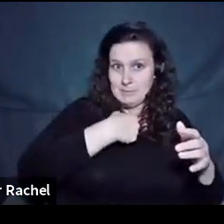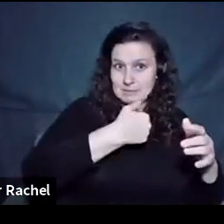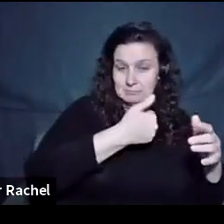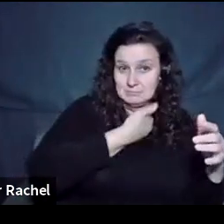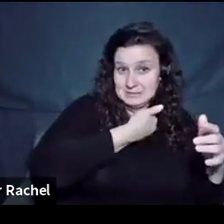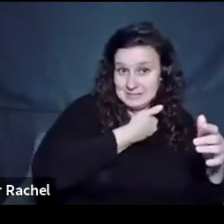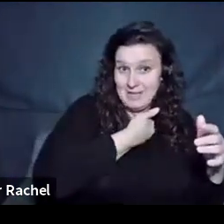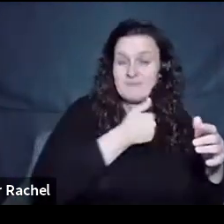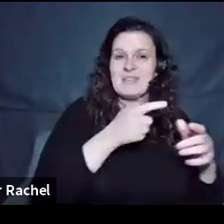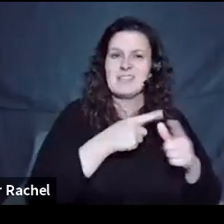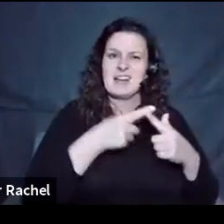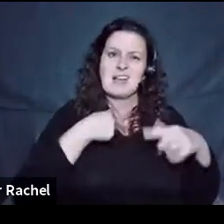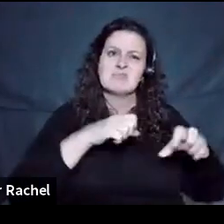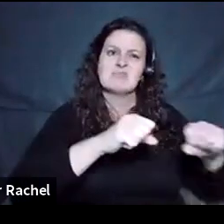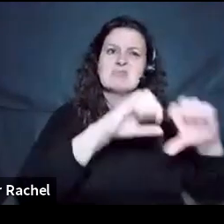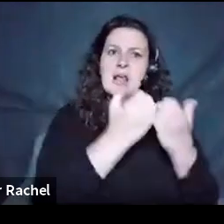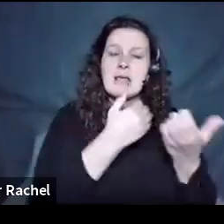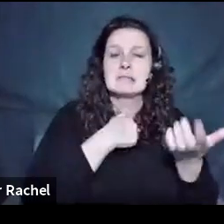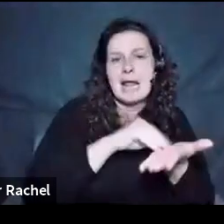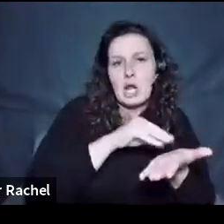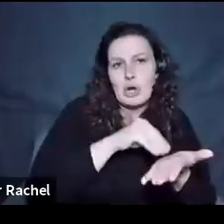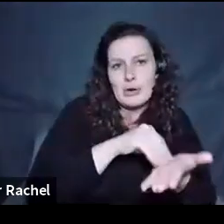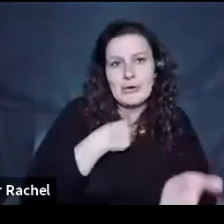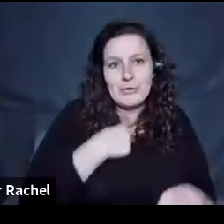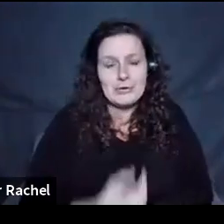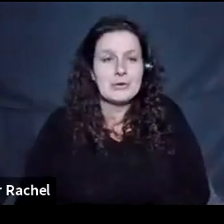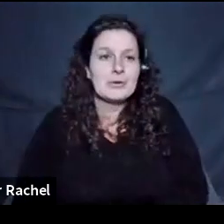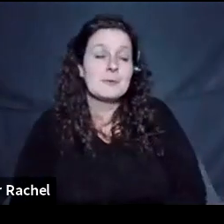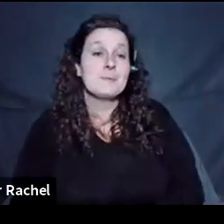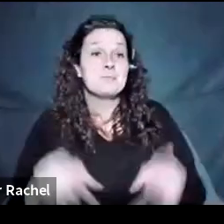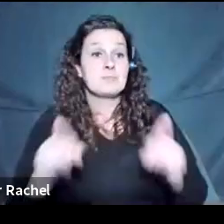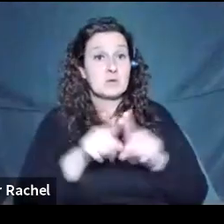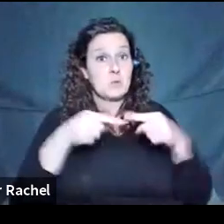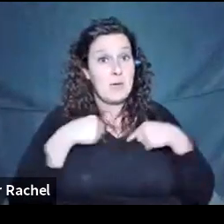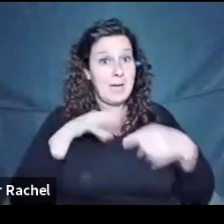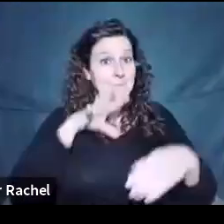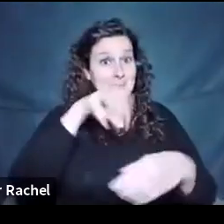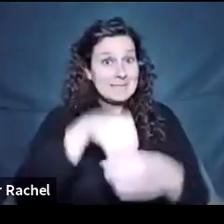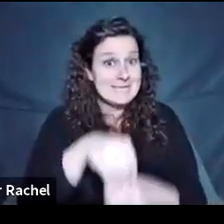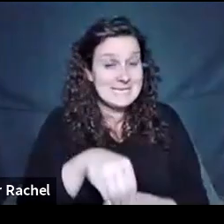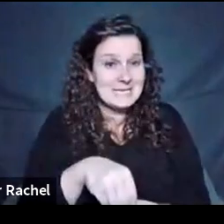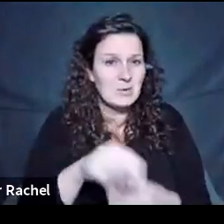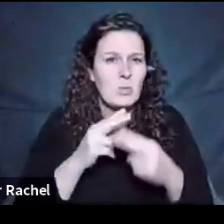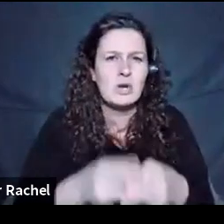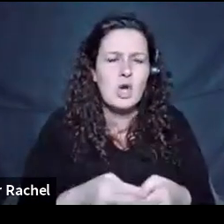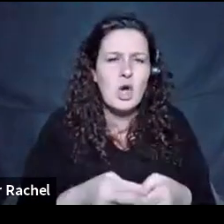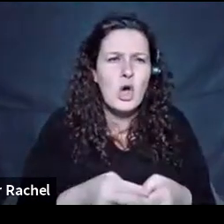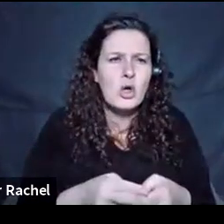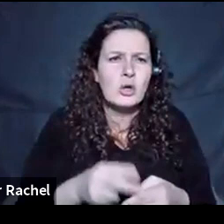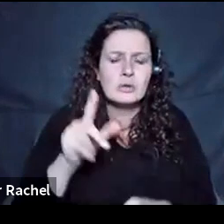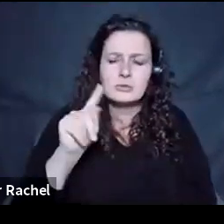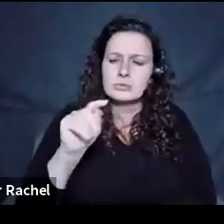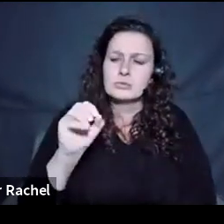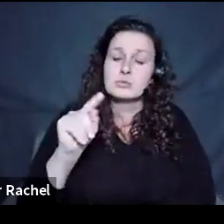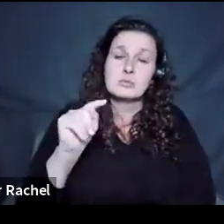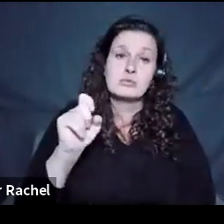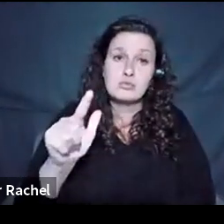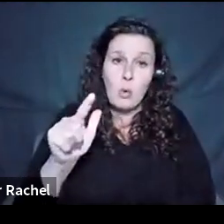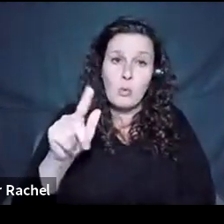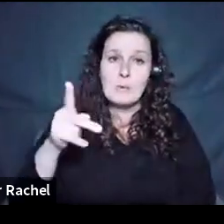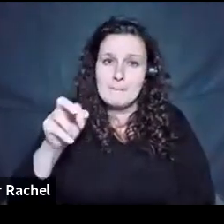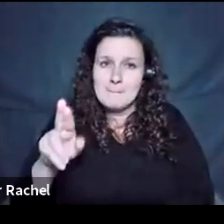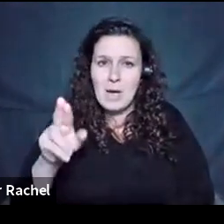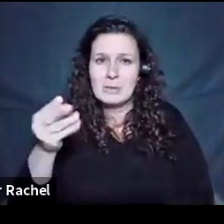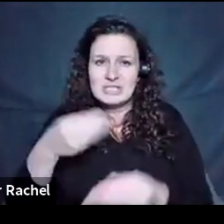learn. And also I'm in a, what do I call a total power exchange dynamic.